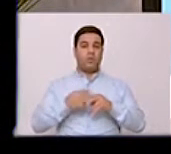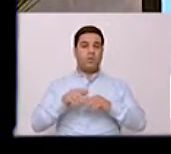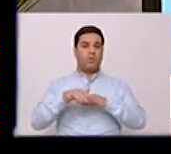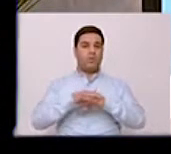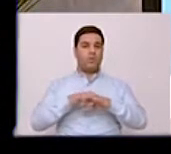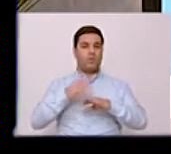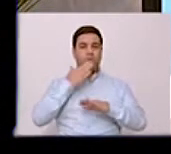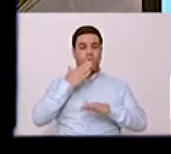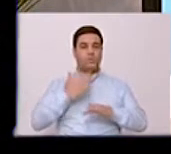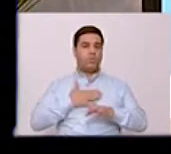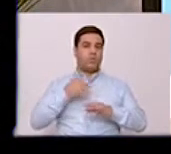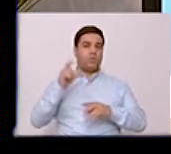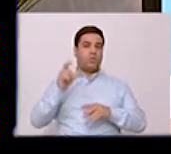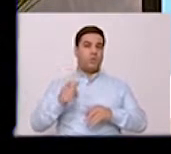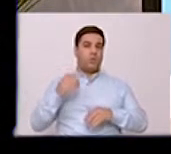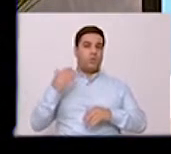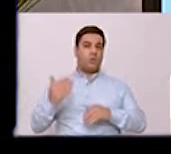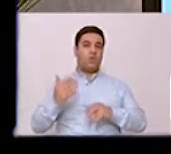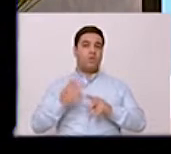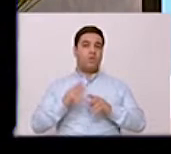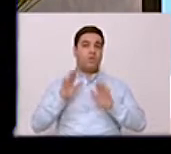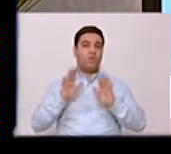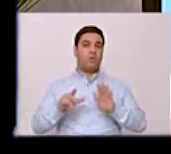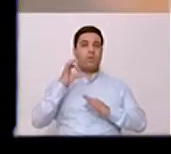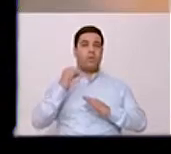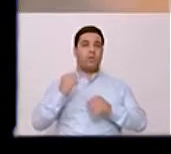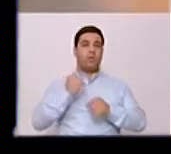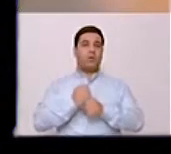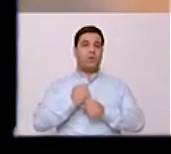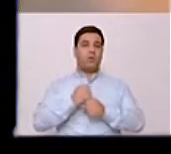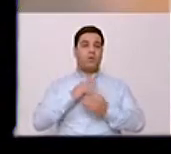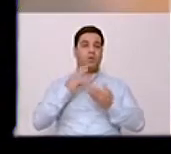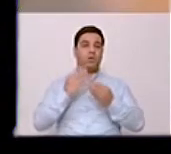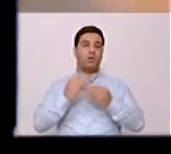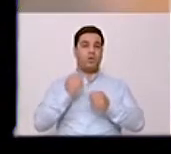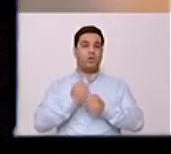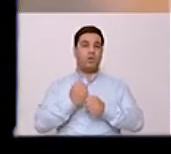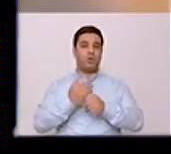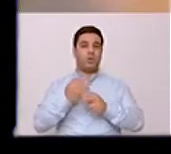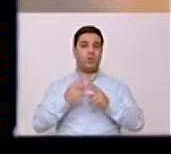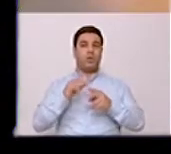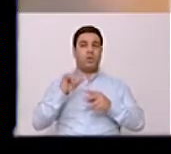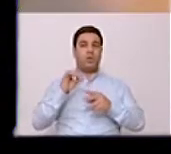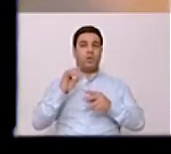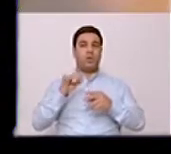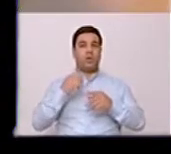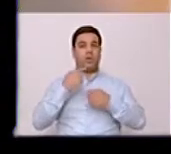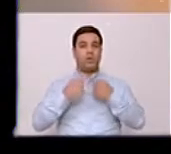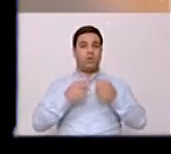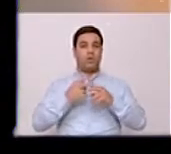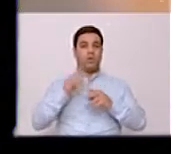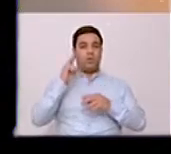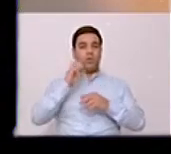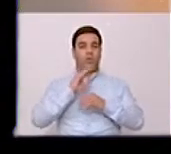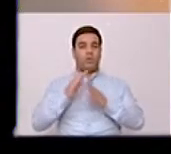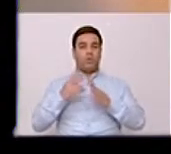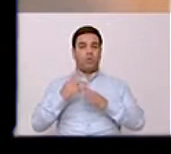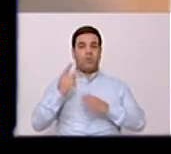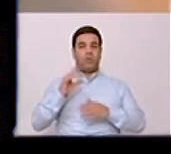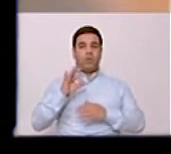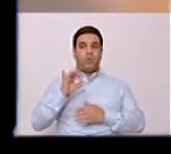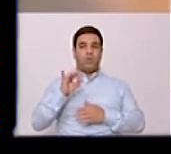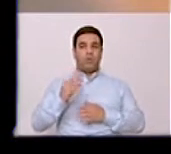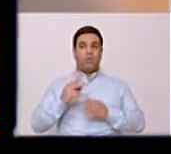va vatanparvar ekanligini, hatto Rahimbiyga ham qilmishlarini, xoinligini aytishdan qo'rqmaydigan bir obraz